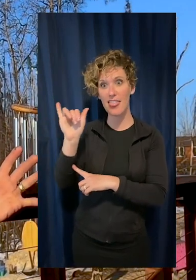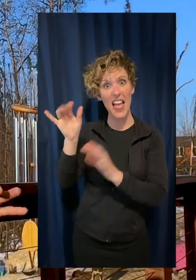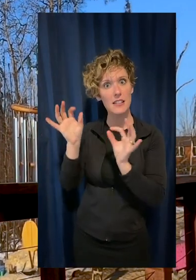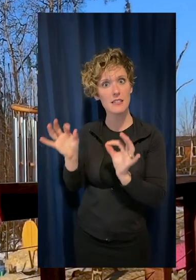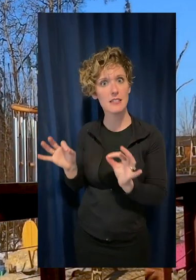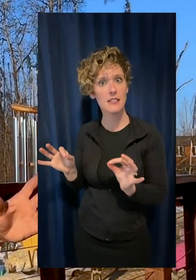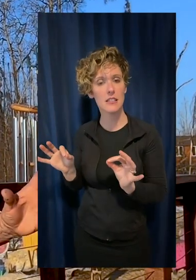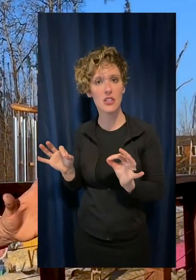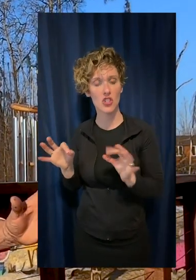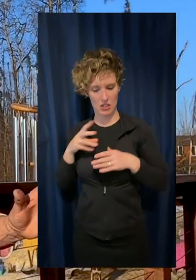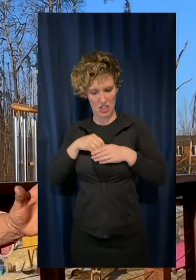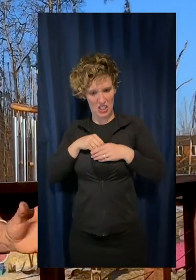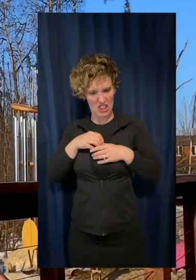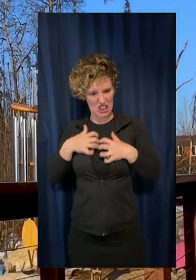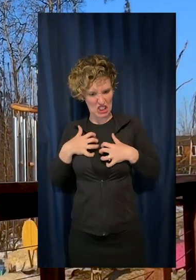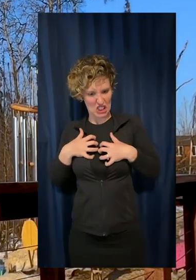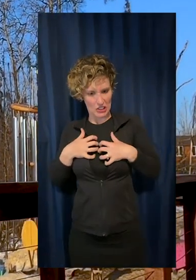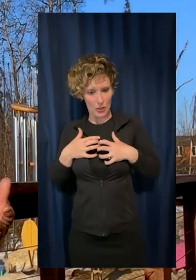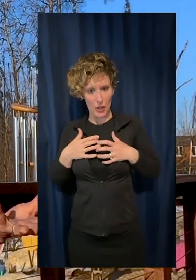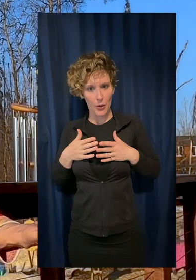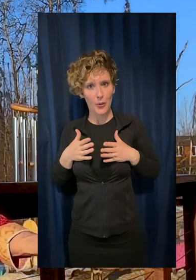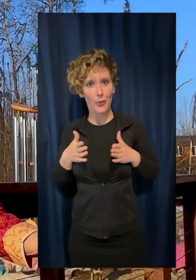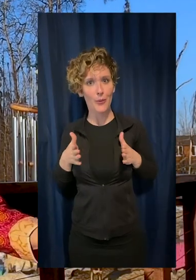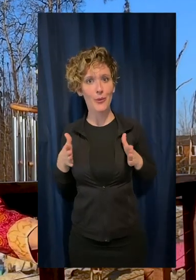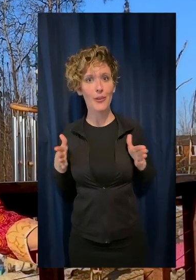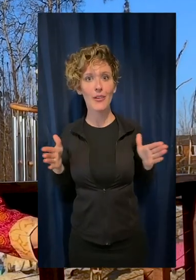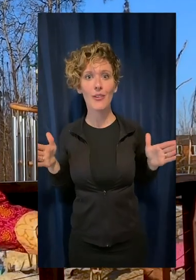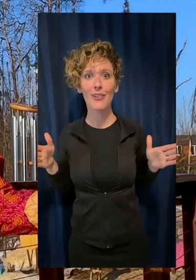doors to me. It opened so many adventures that that's